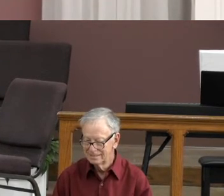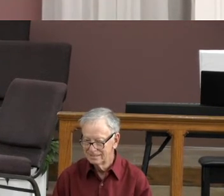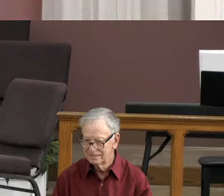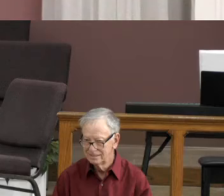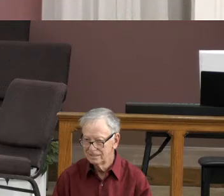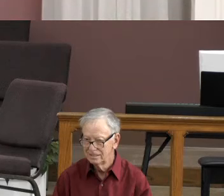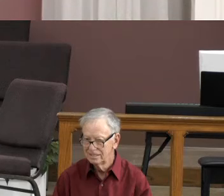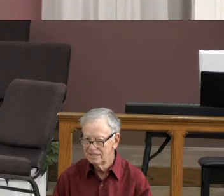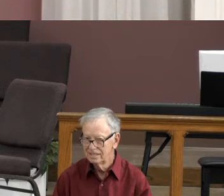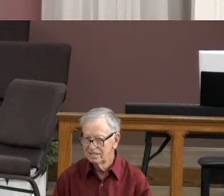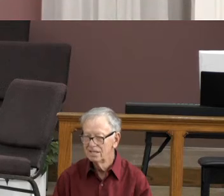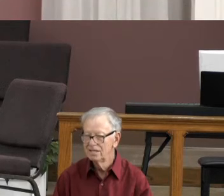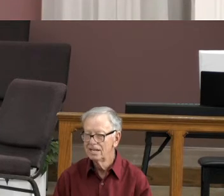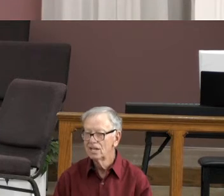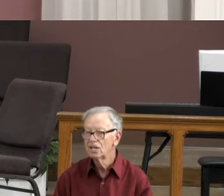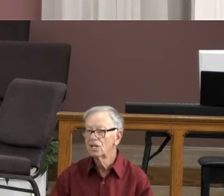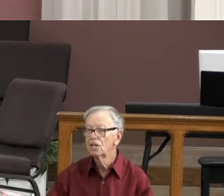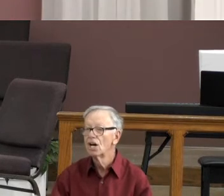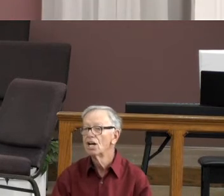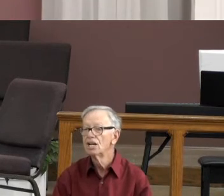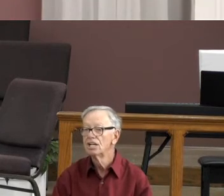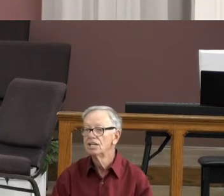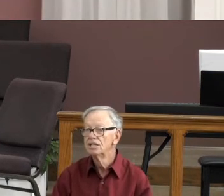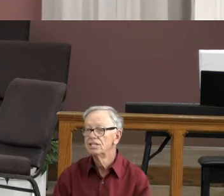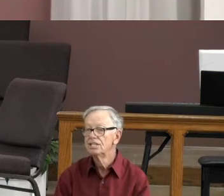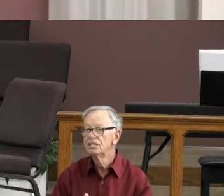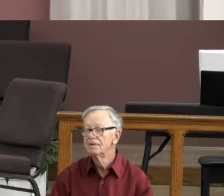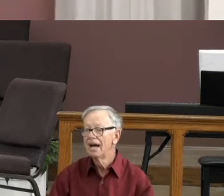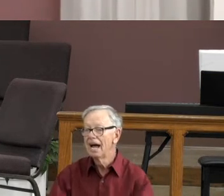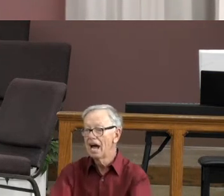What caused Jesus to come out of the grave?